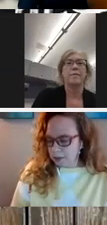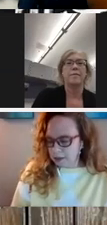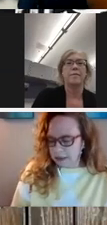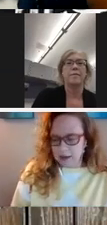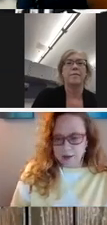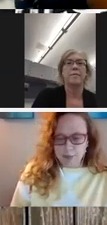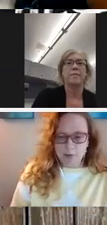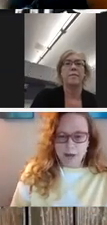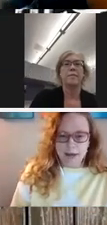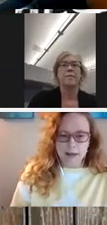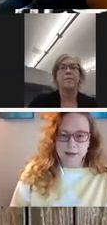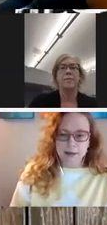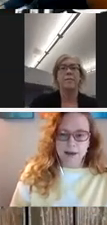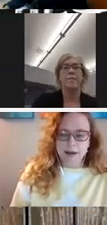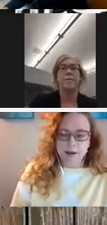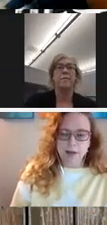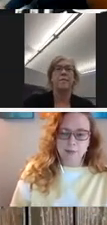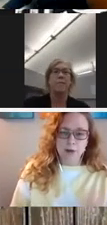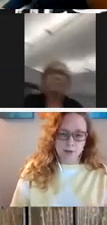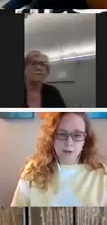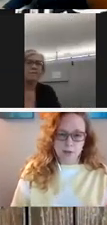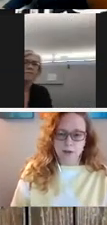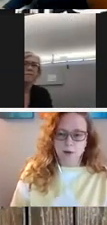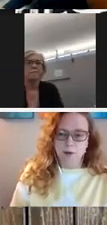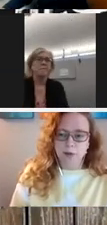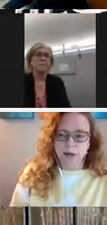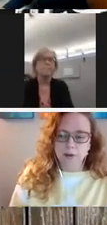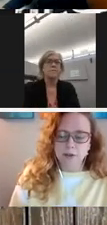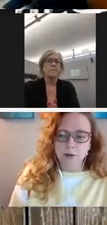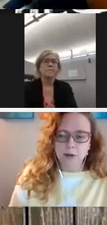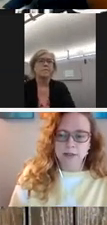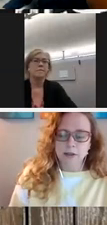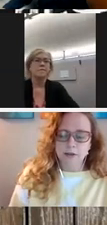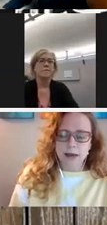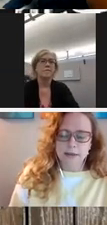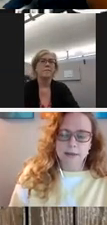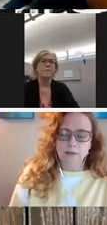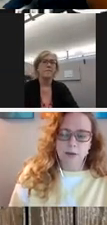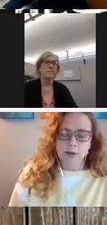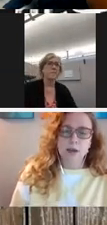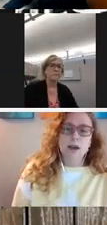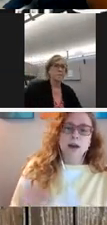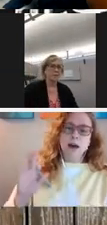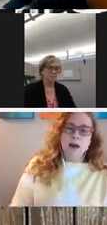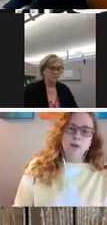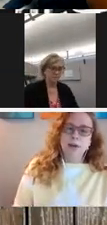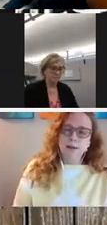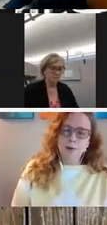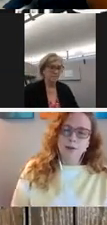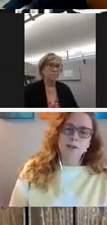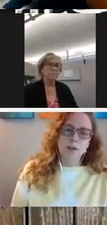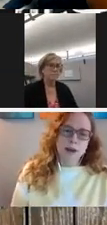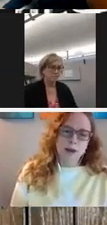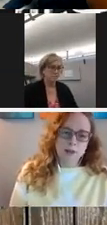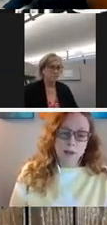few questions teed up on my end that I'm going to pose to you all, but I'm also going to ask that folks put